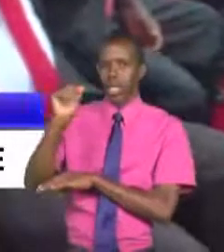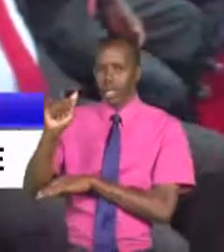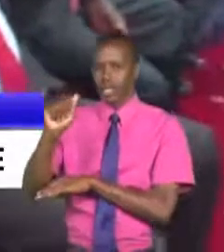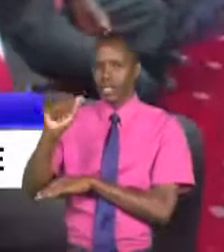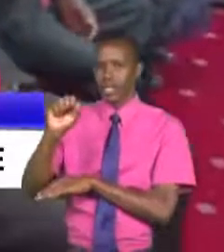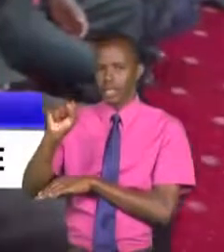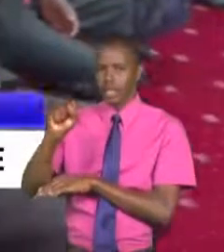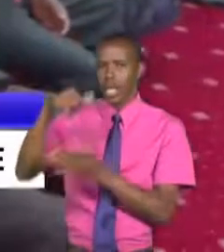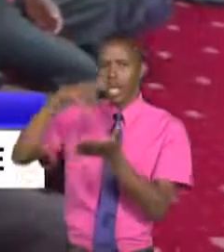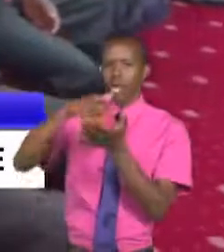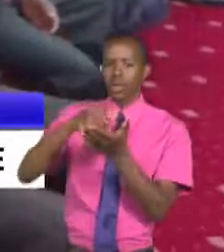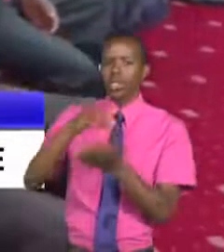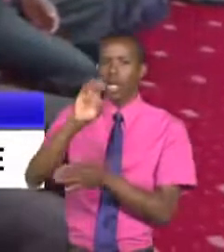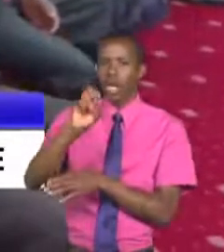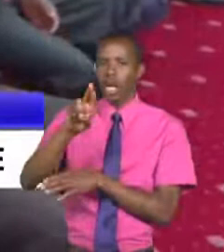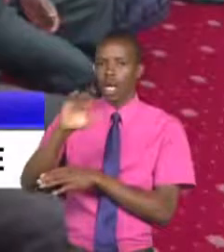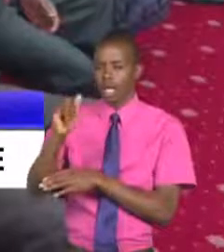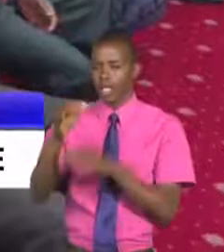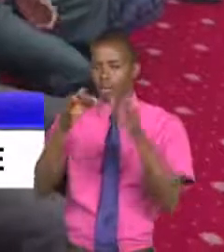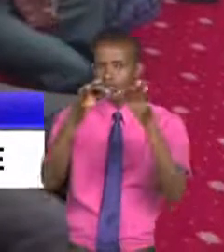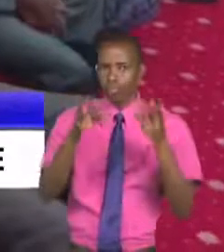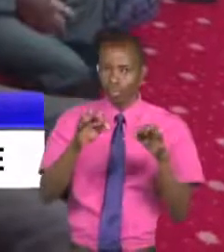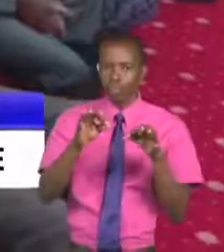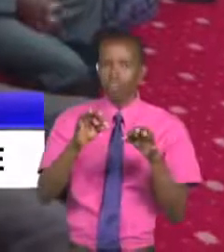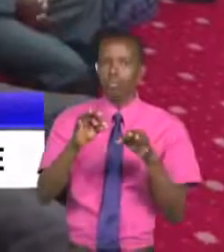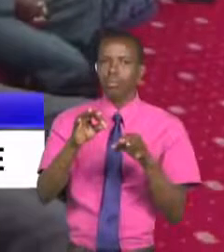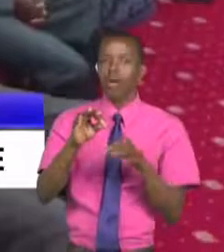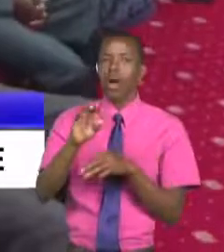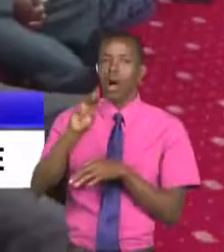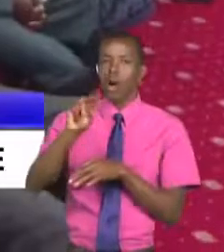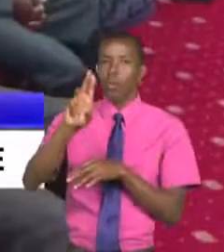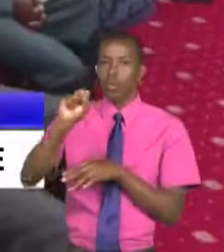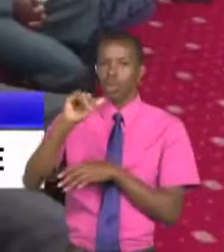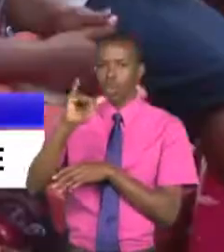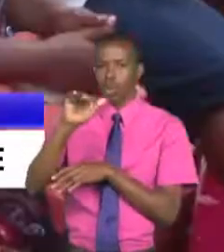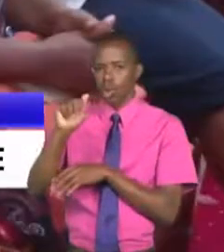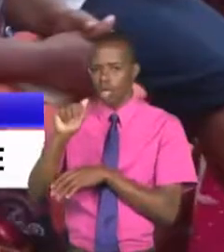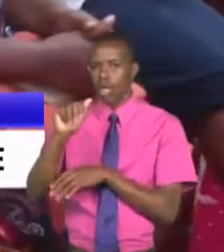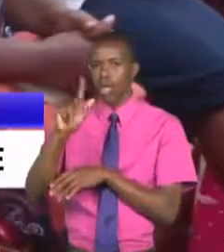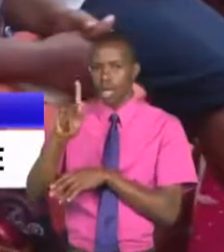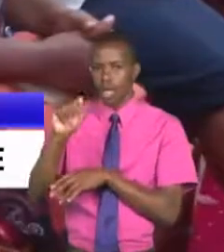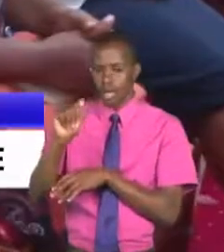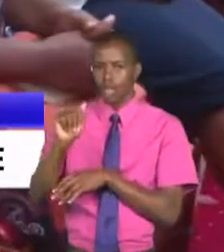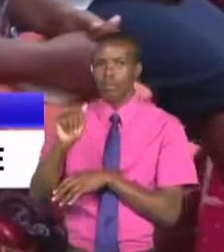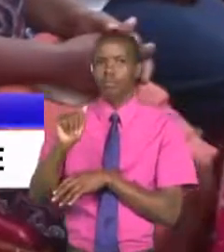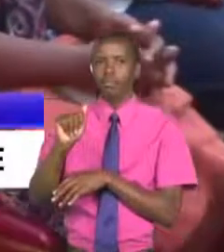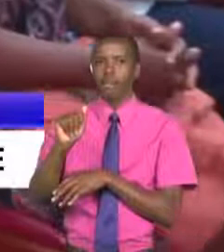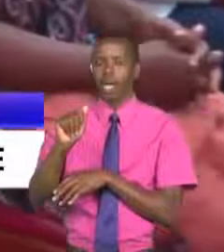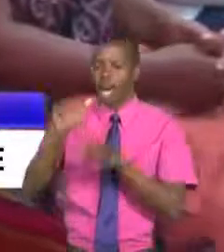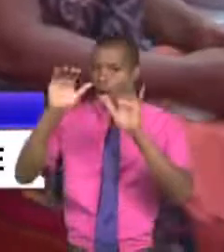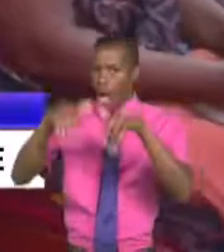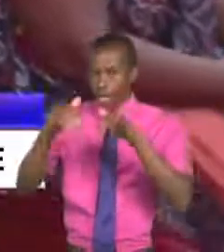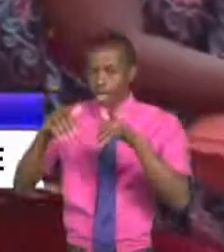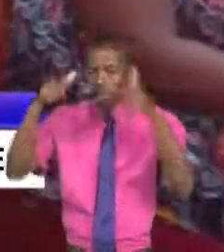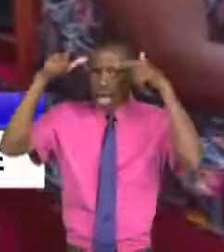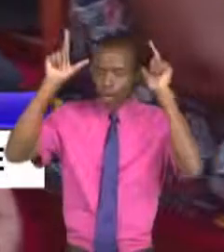Simiyu Wafuko for National Treasury, Jackson Musyoka Kala for Labour and Social Protection, Lawrence Angolo Muhaka for Agriculture,